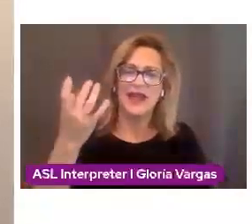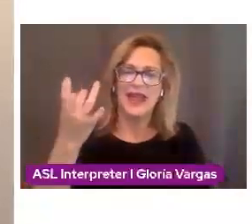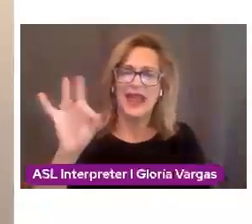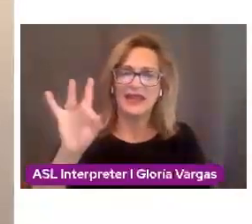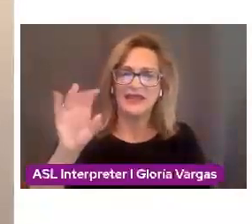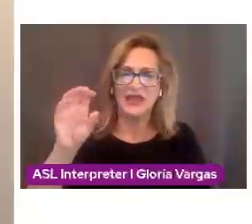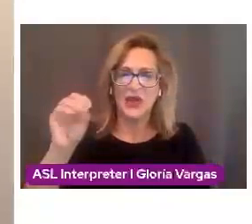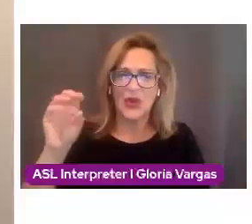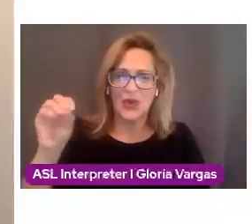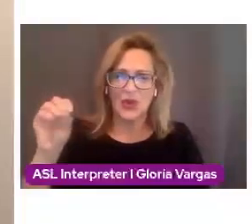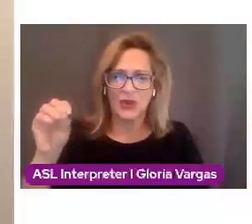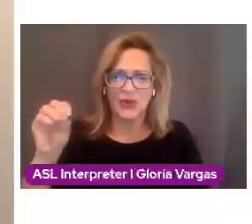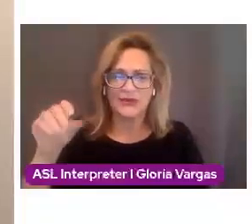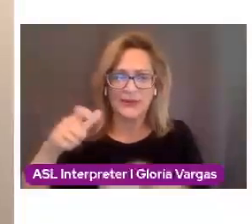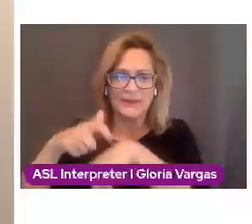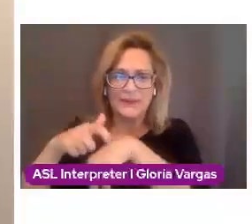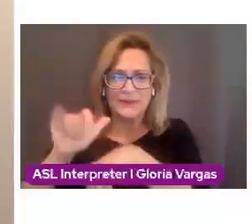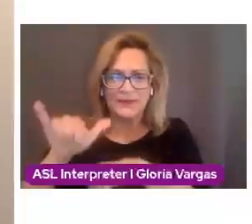expansion occurred